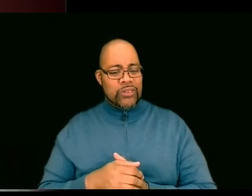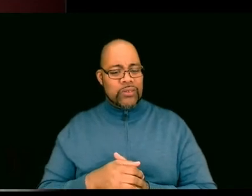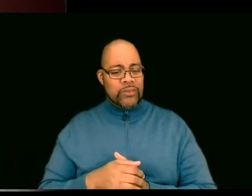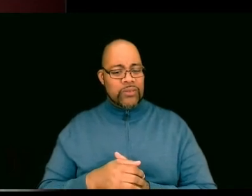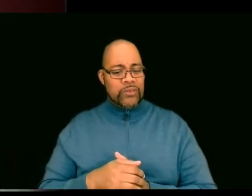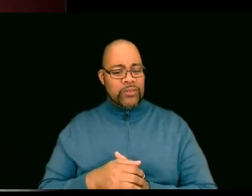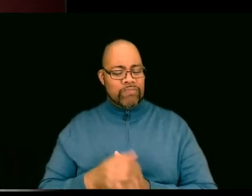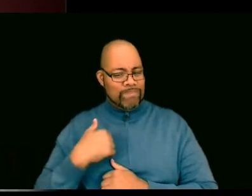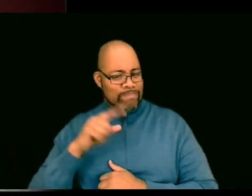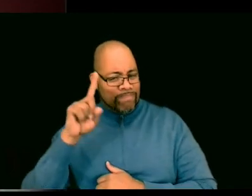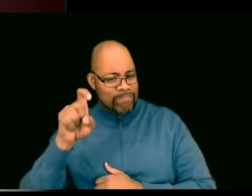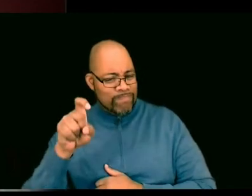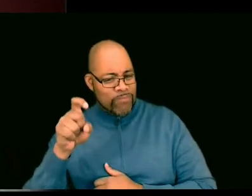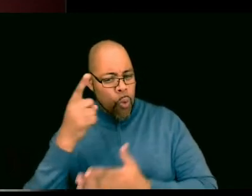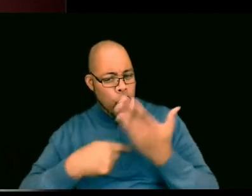asked the question,